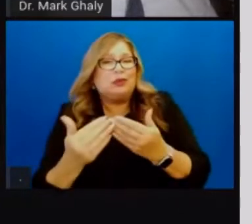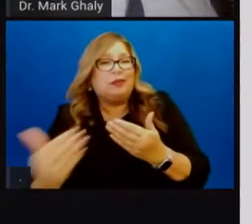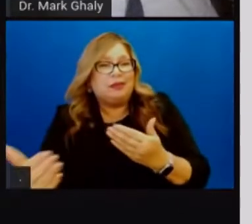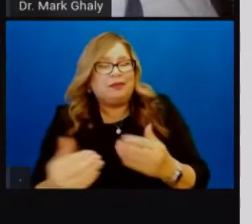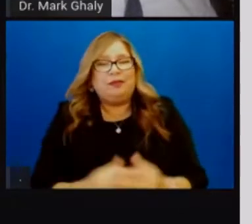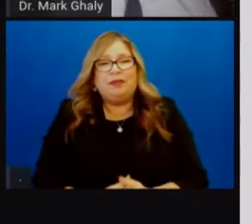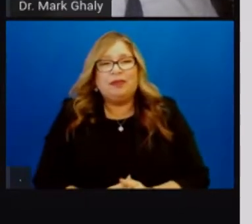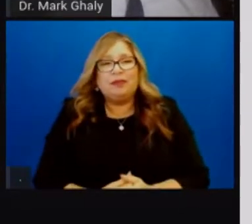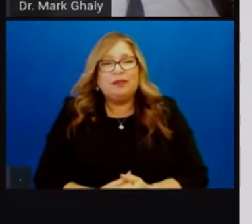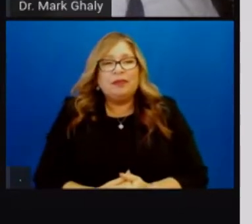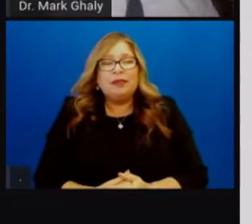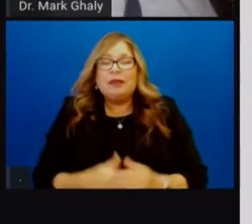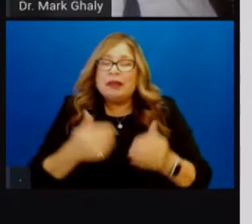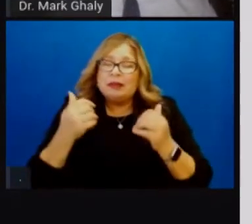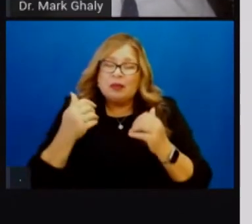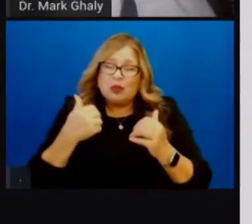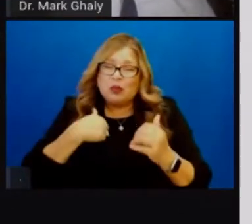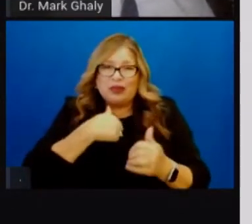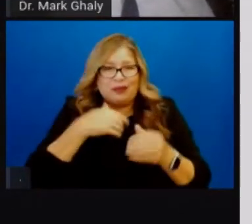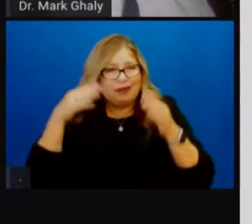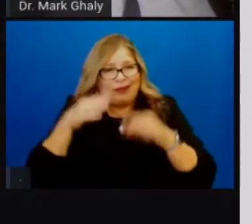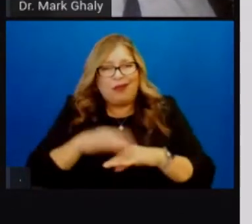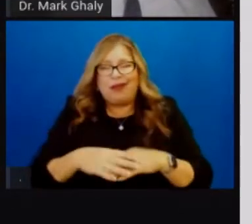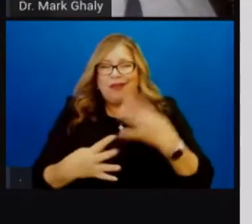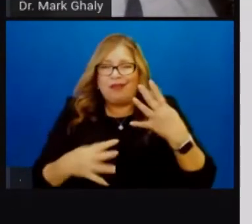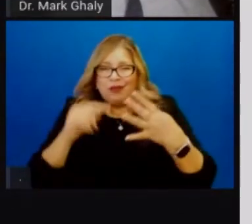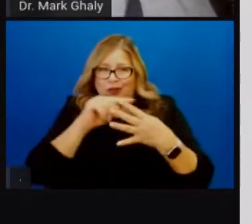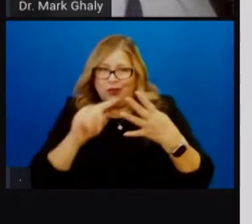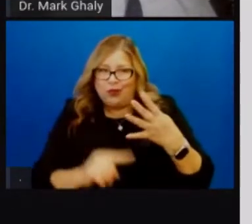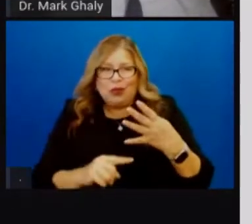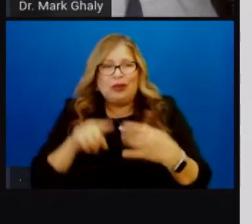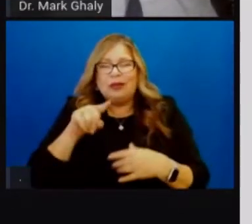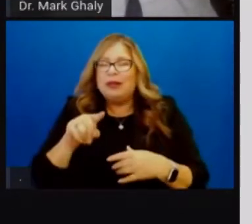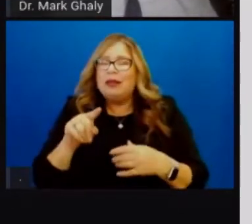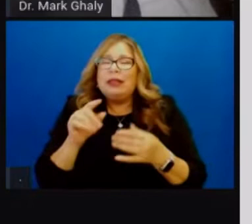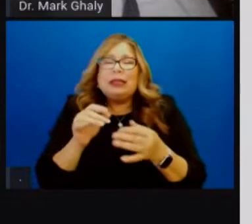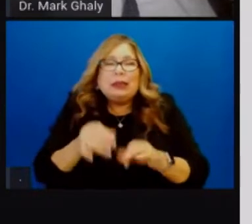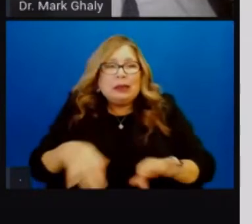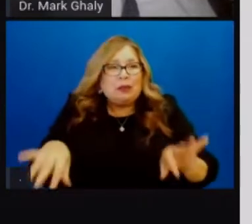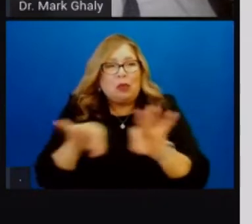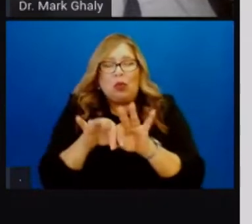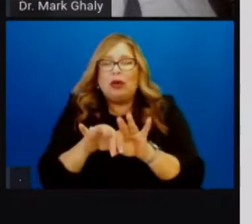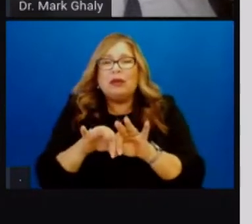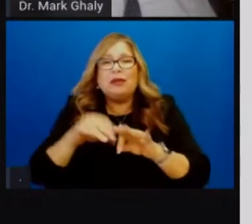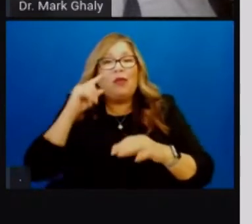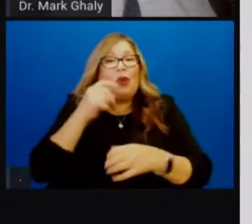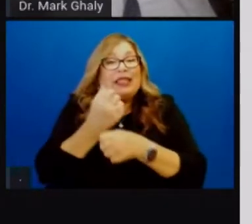focused on these 4 important bullets. Safe in-person instruction is essential. This is